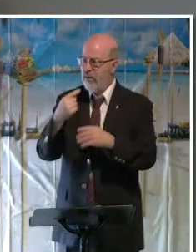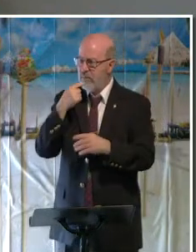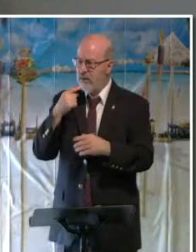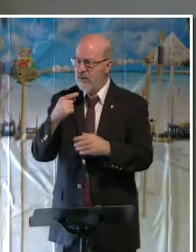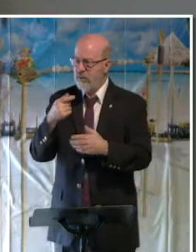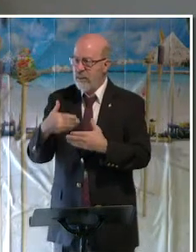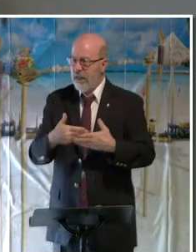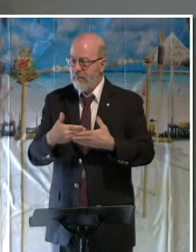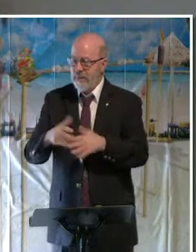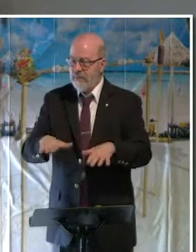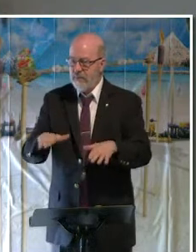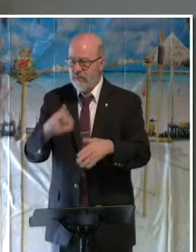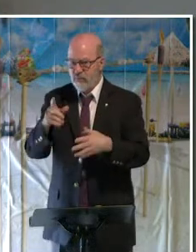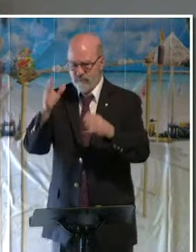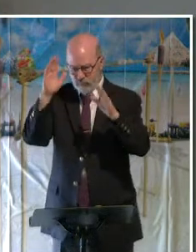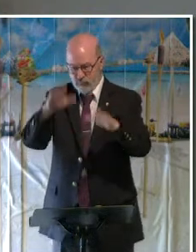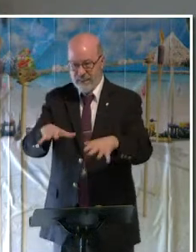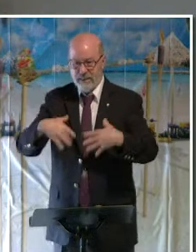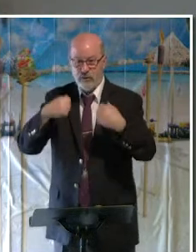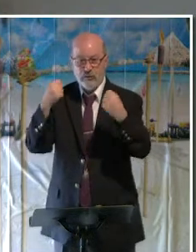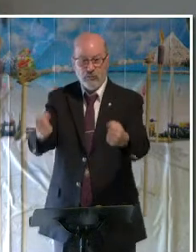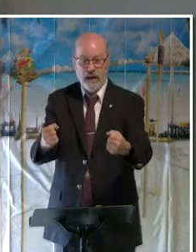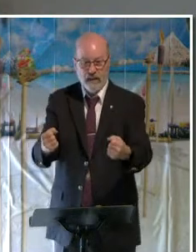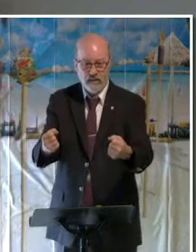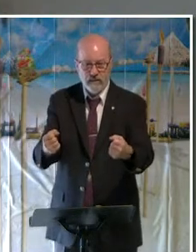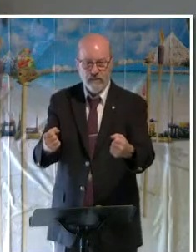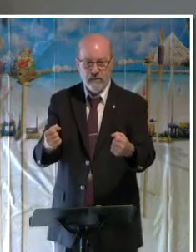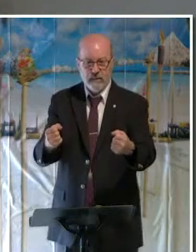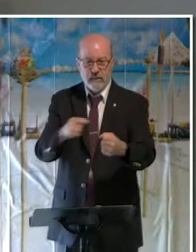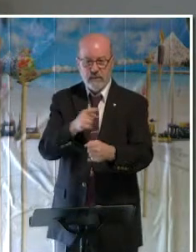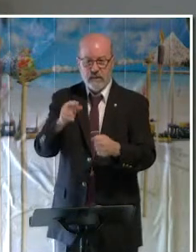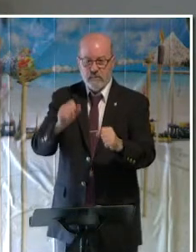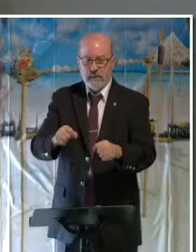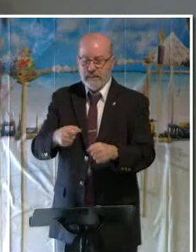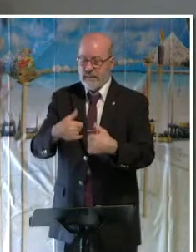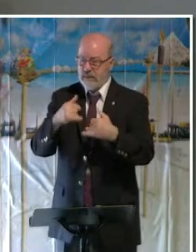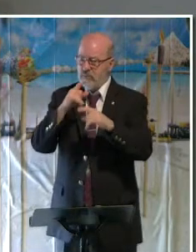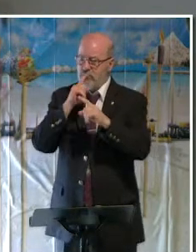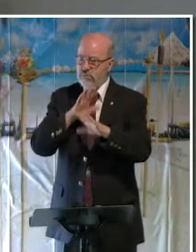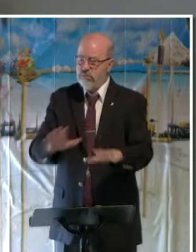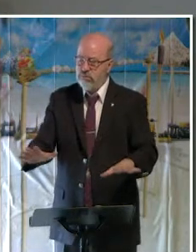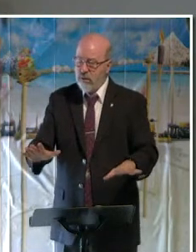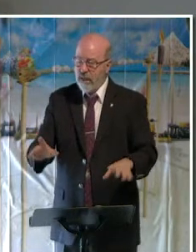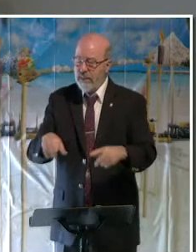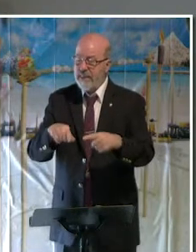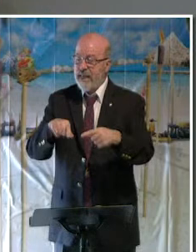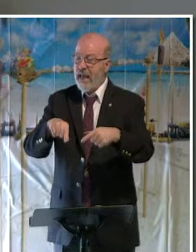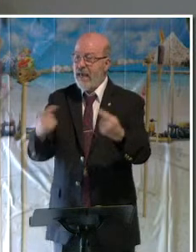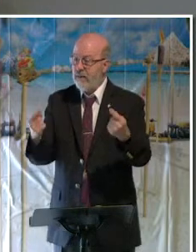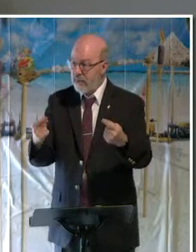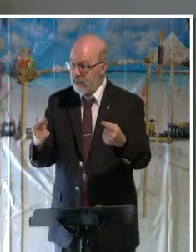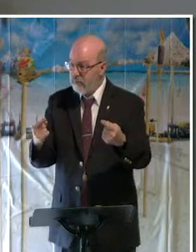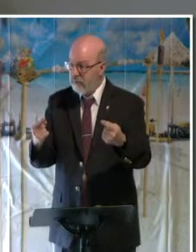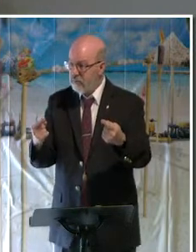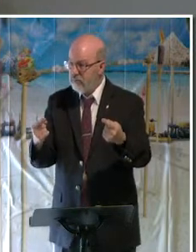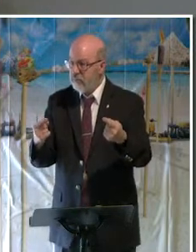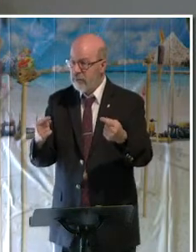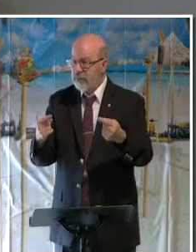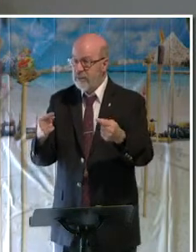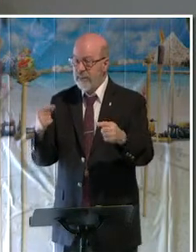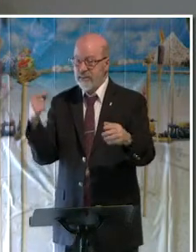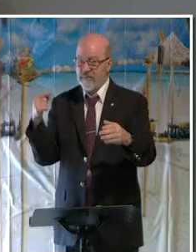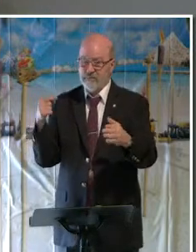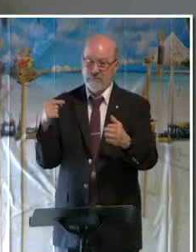of babes and sucklings hast thou ordained strength, that thou mightest still the enemy and the